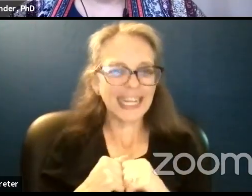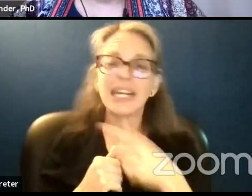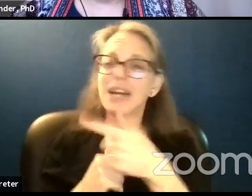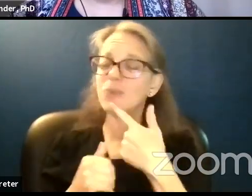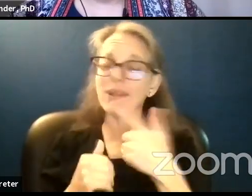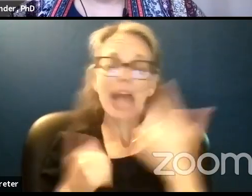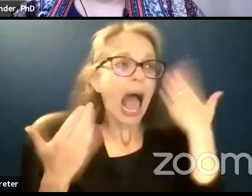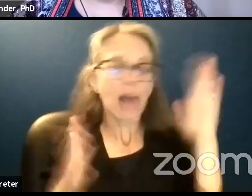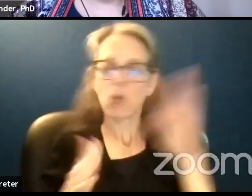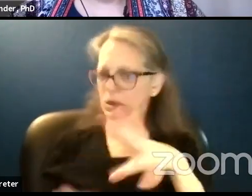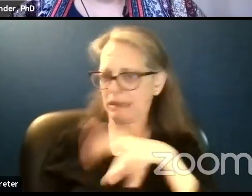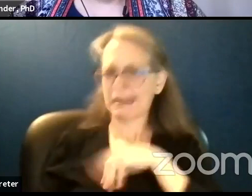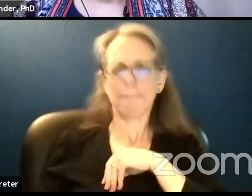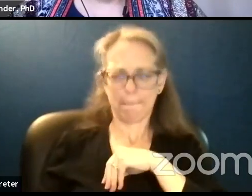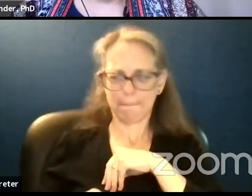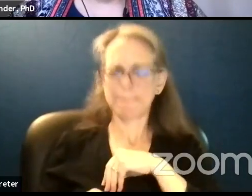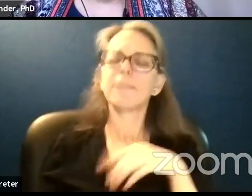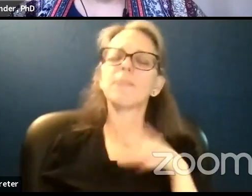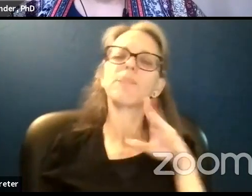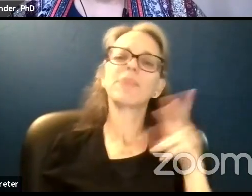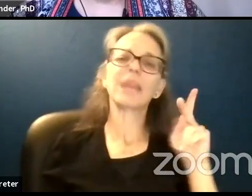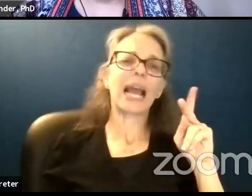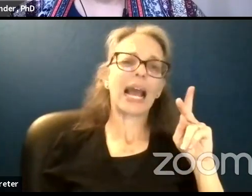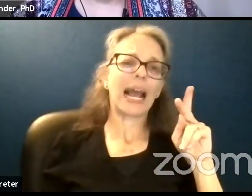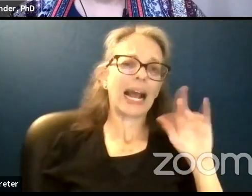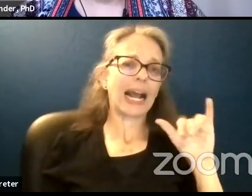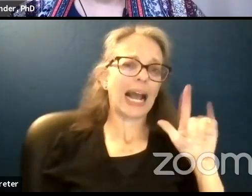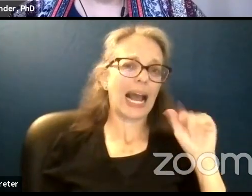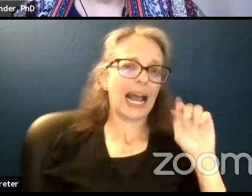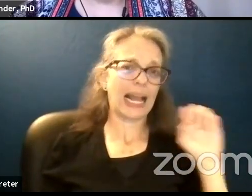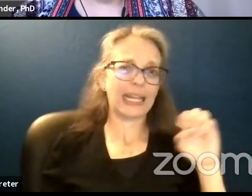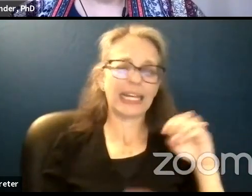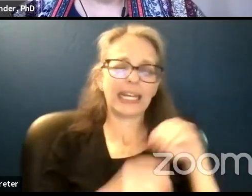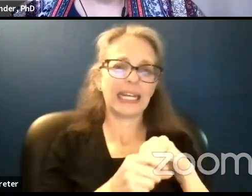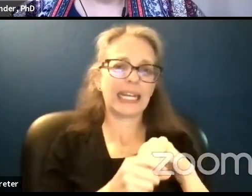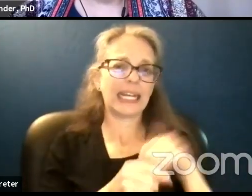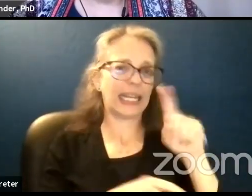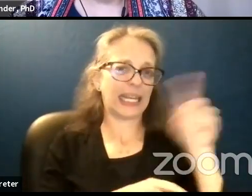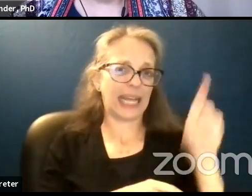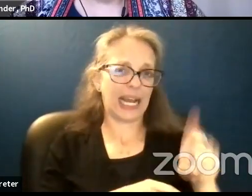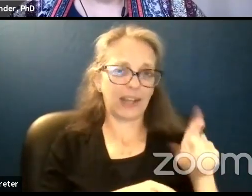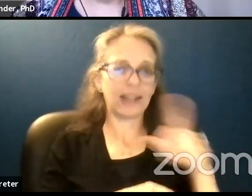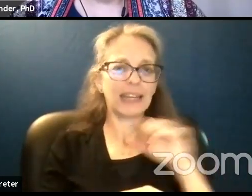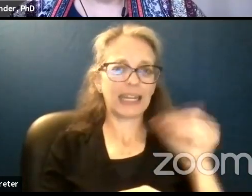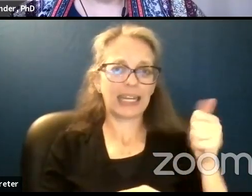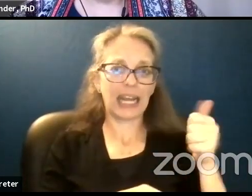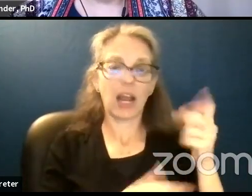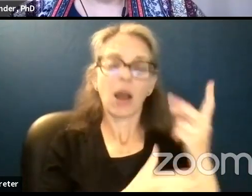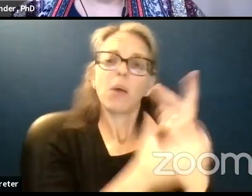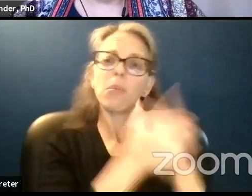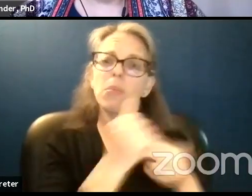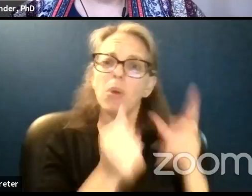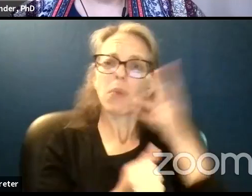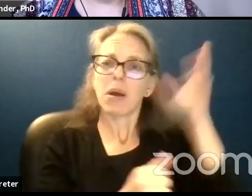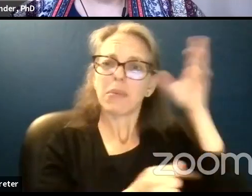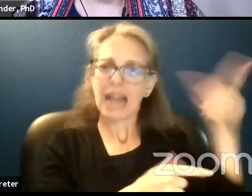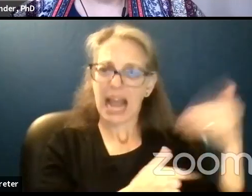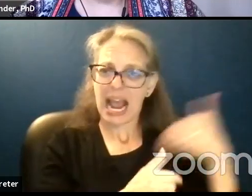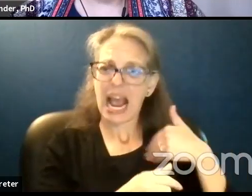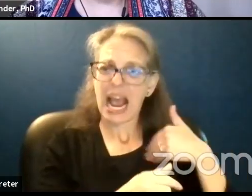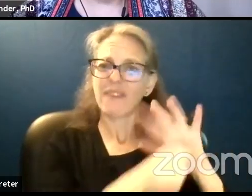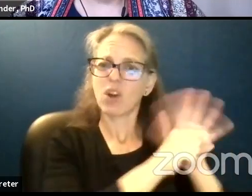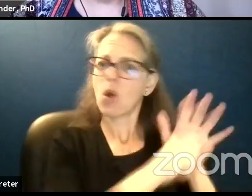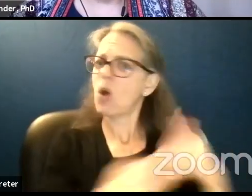answer. Kylie, who's 10 years old in Lubbock, Texas, says, both of my parents got COVID and I didn't. Is there a way to test